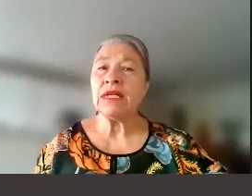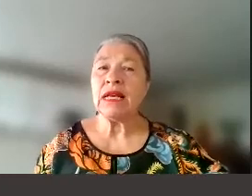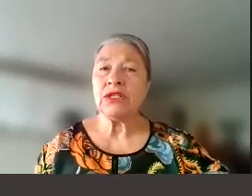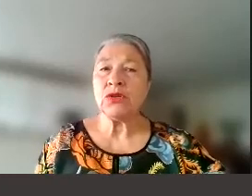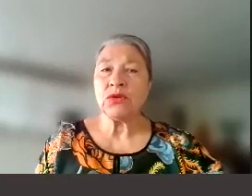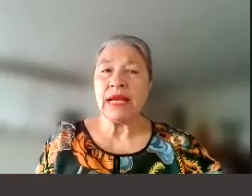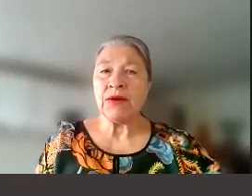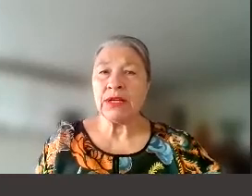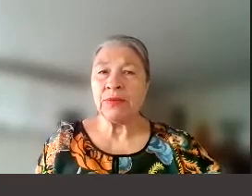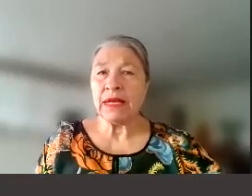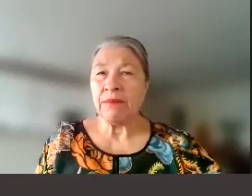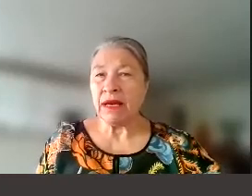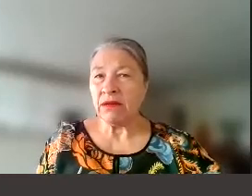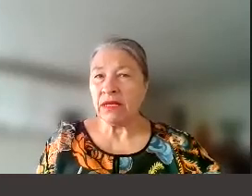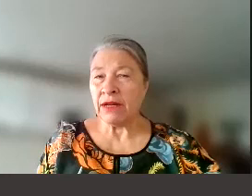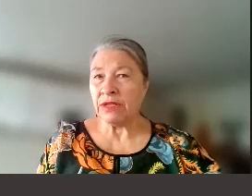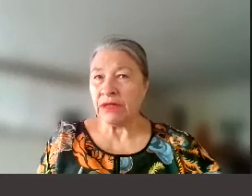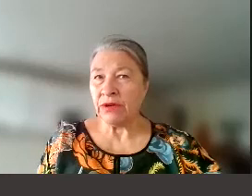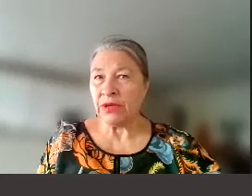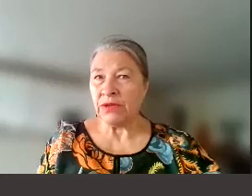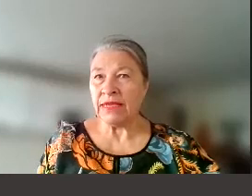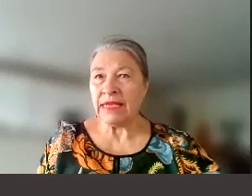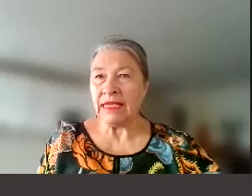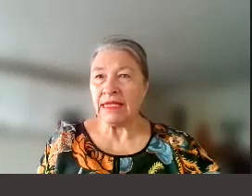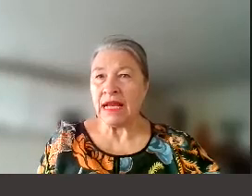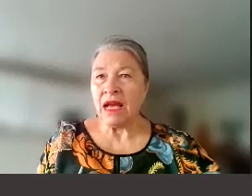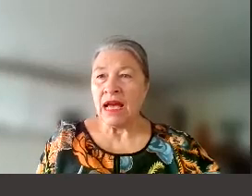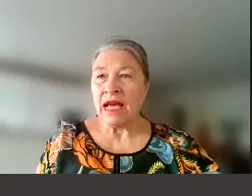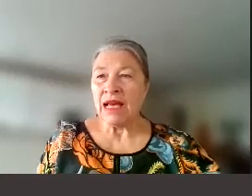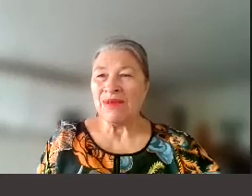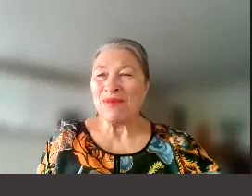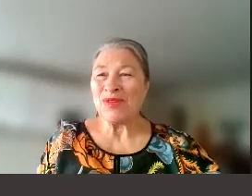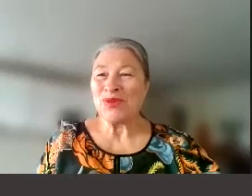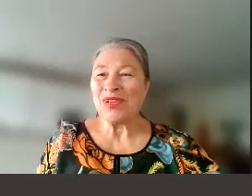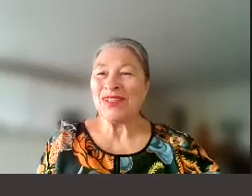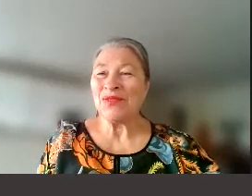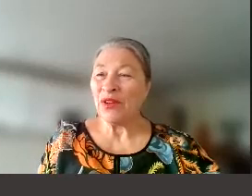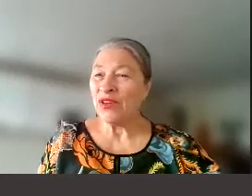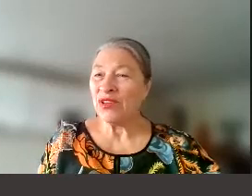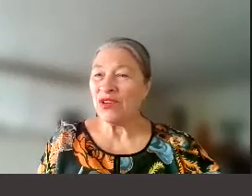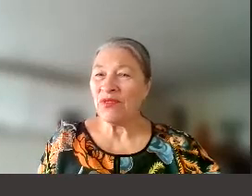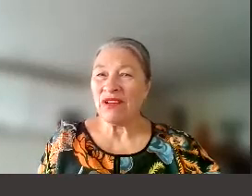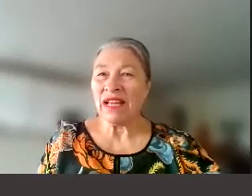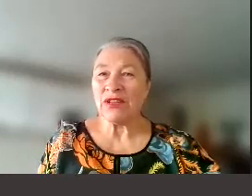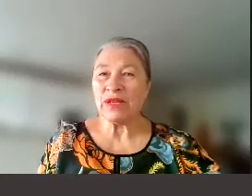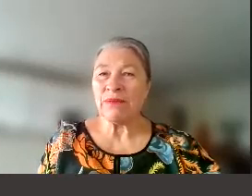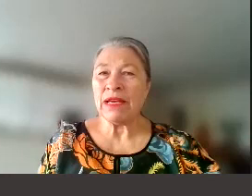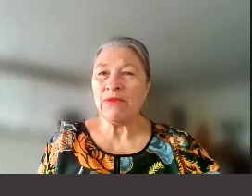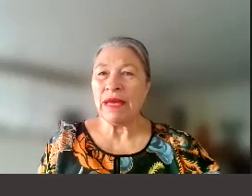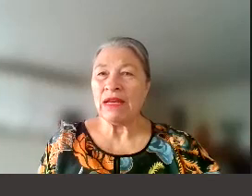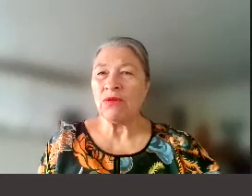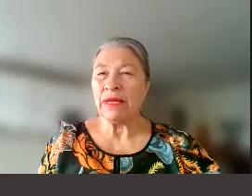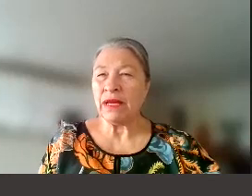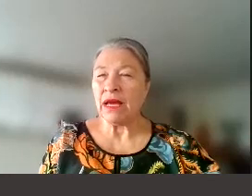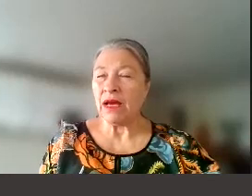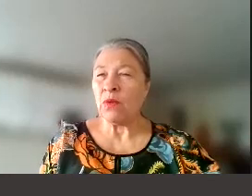So I'd like to talk now a little bit about Aotearoa and New Zealand. I'm sure you've heard of our country, but you